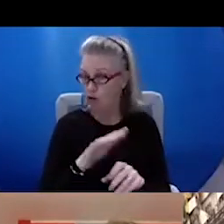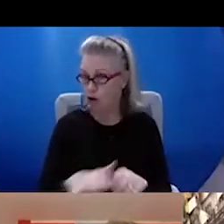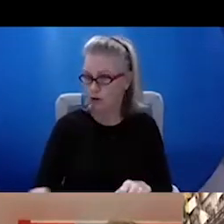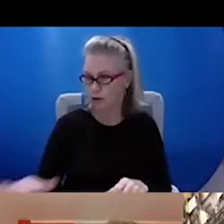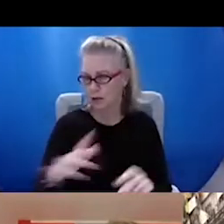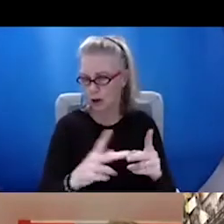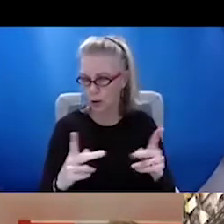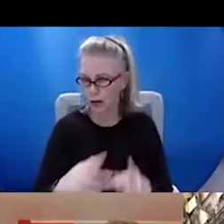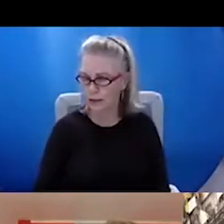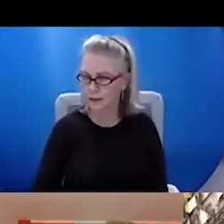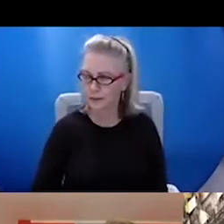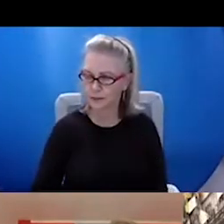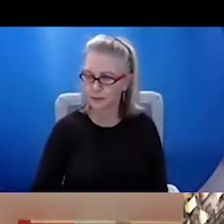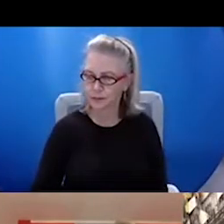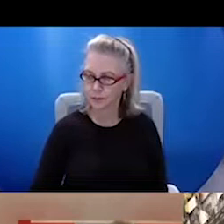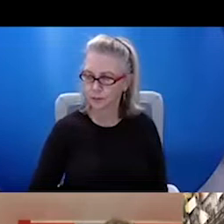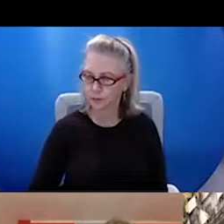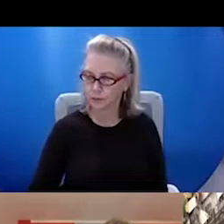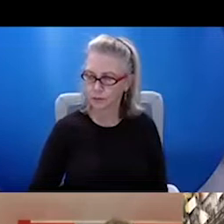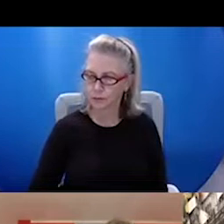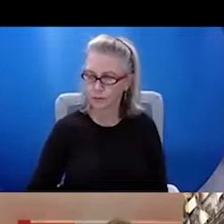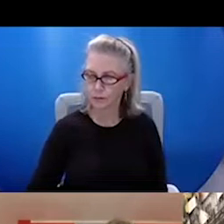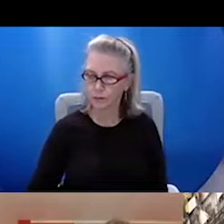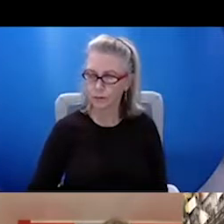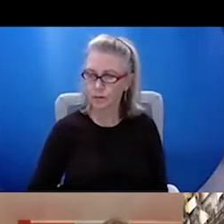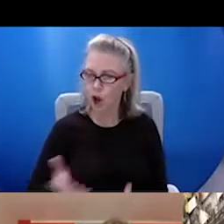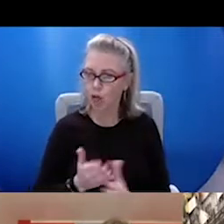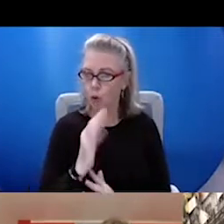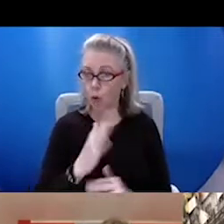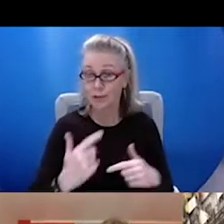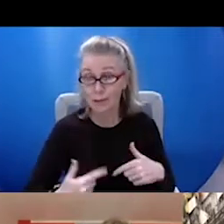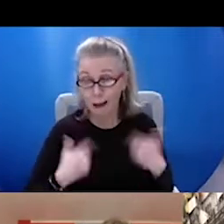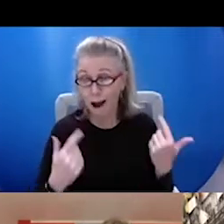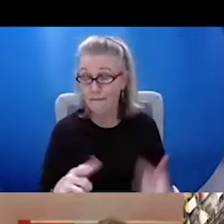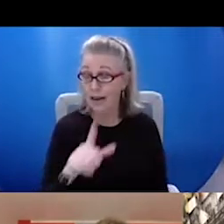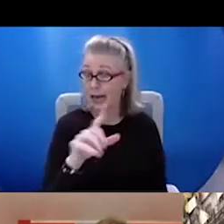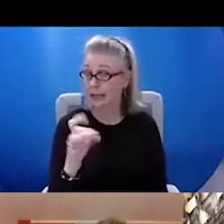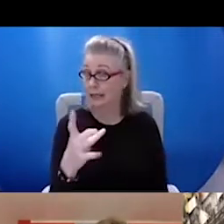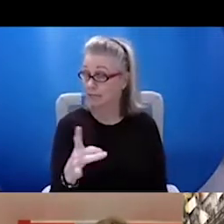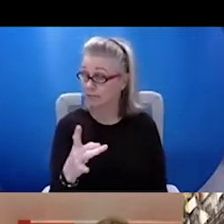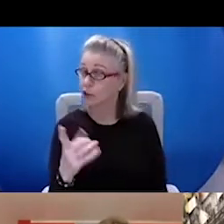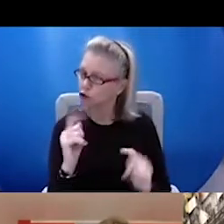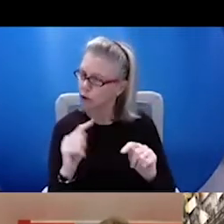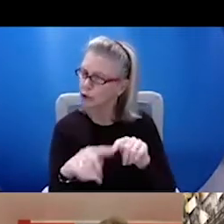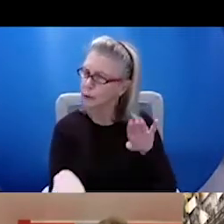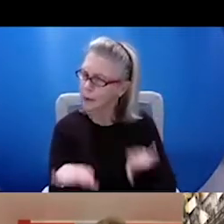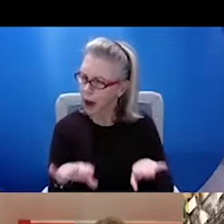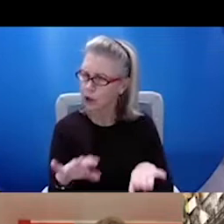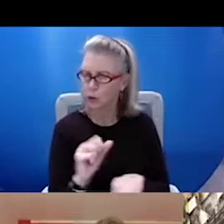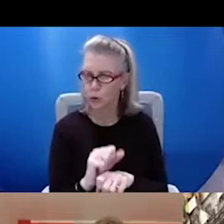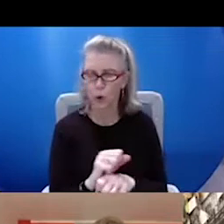localities. Throughout its life, Le 18 has tried to balance a working